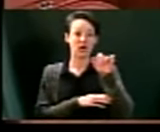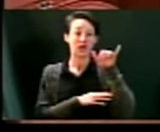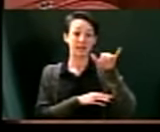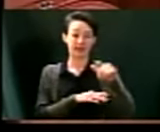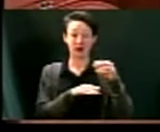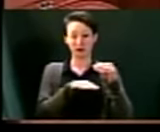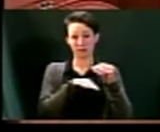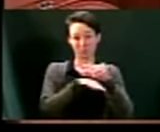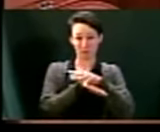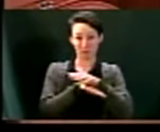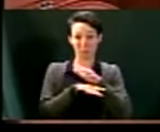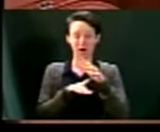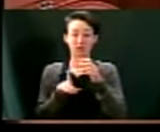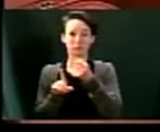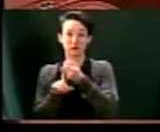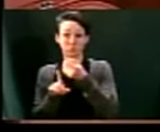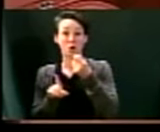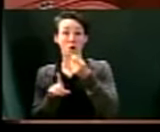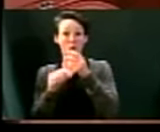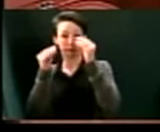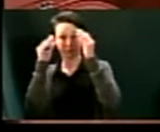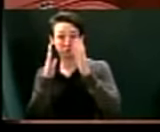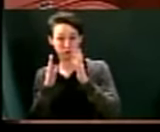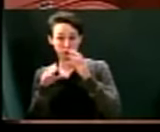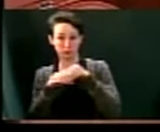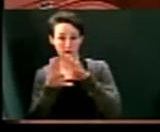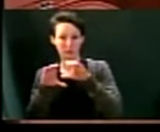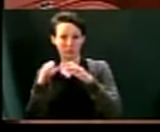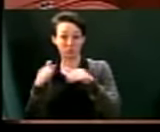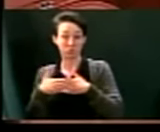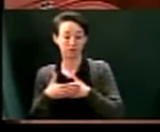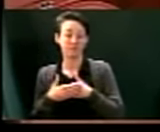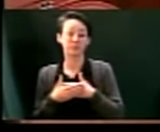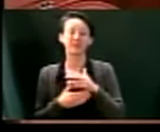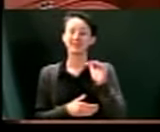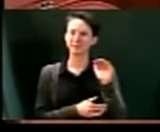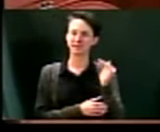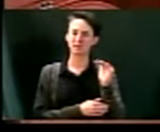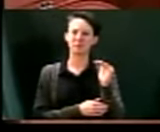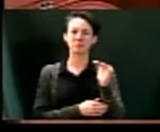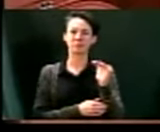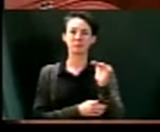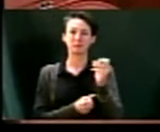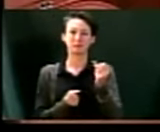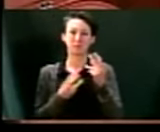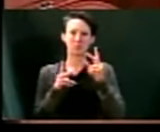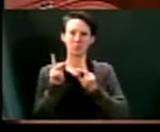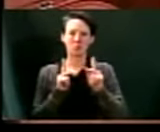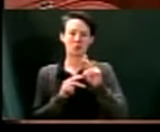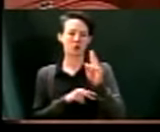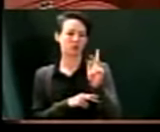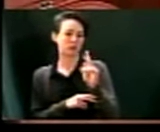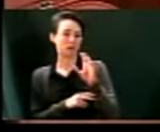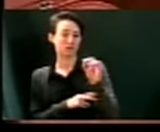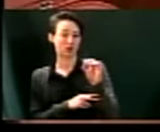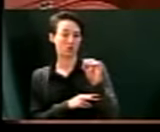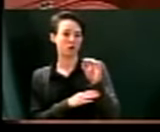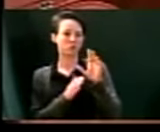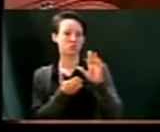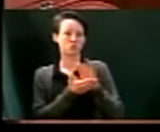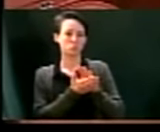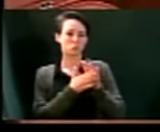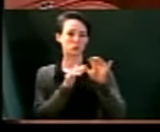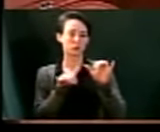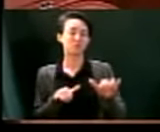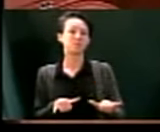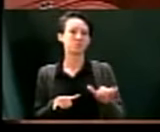the classroom. It appears to a lot of people that the Knox County school budget is out of date and